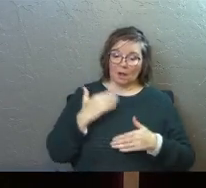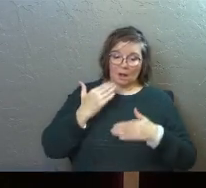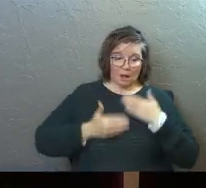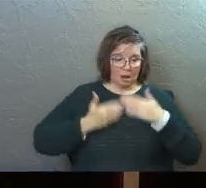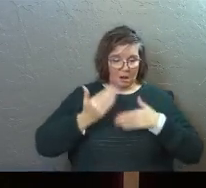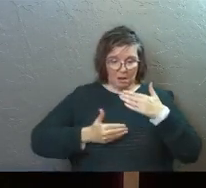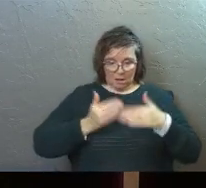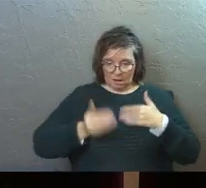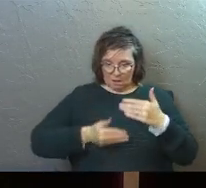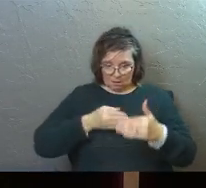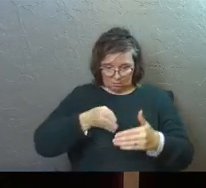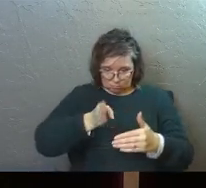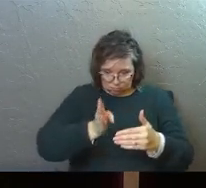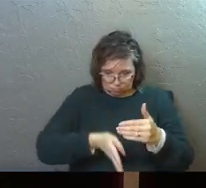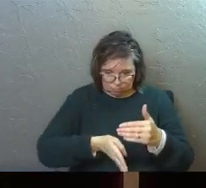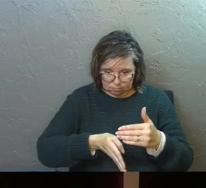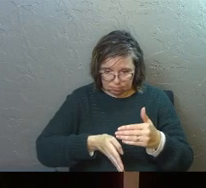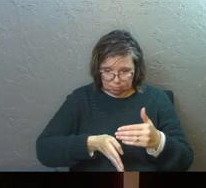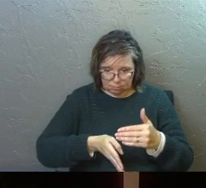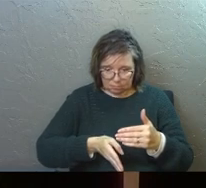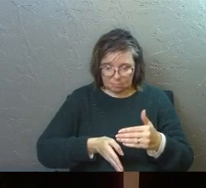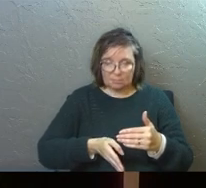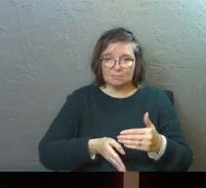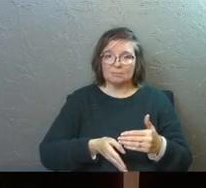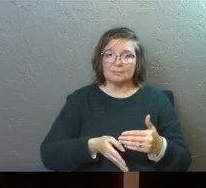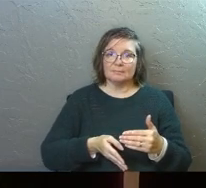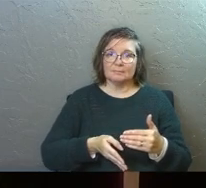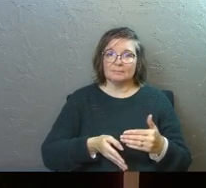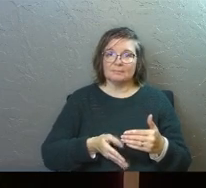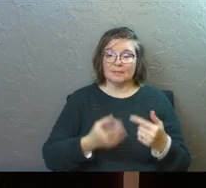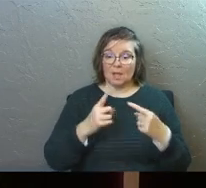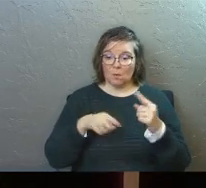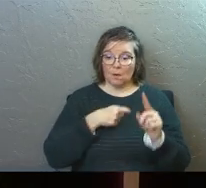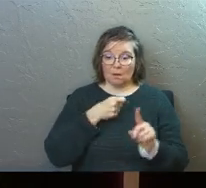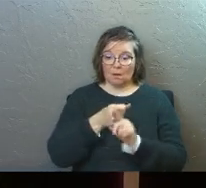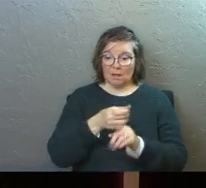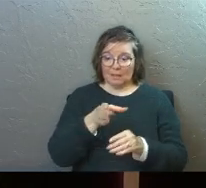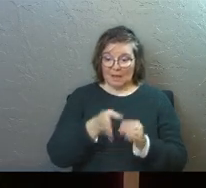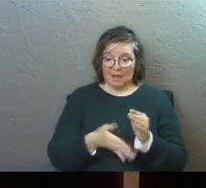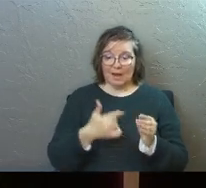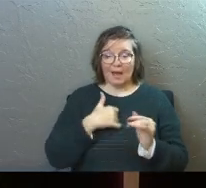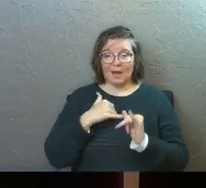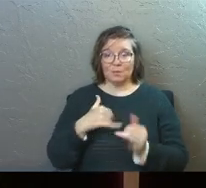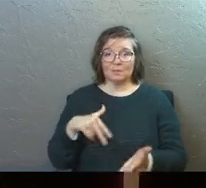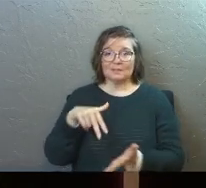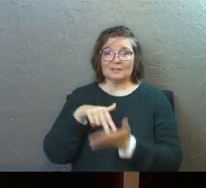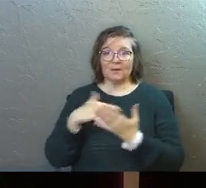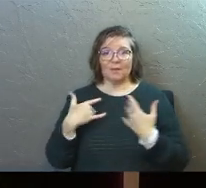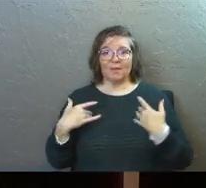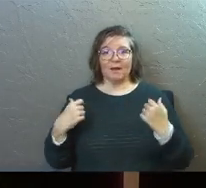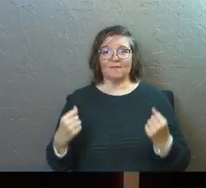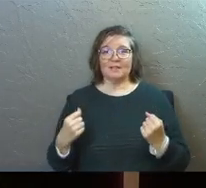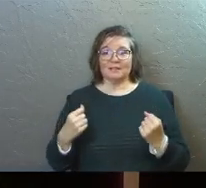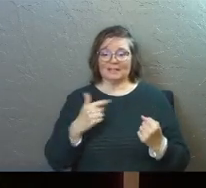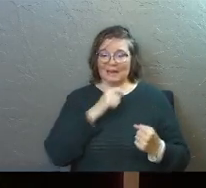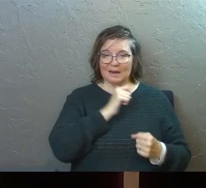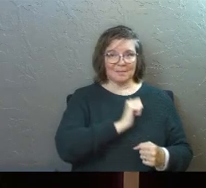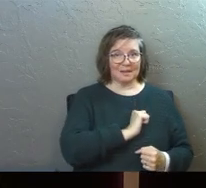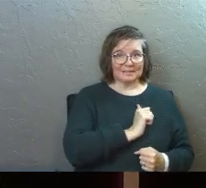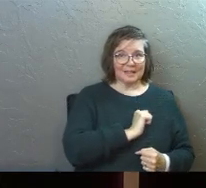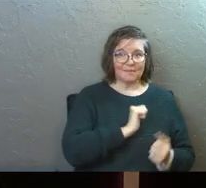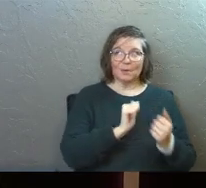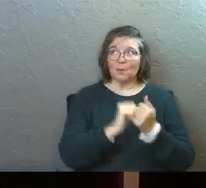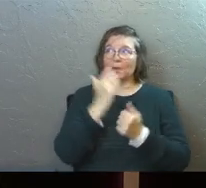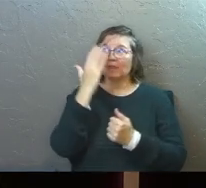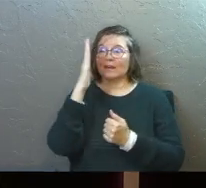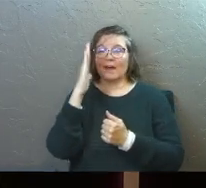this short piece of eternity that I'm currently in. And when I hit the end, I too will stand with confidence, not in myself,